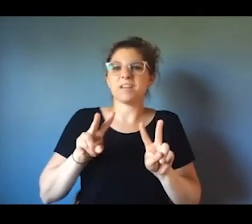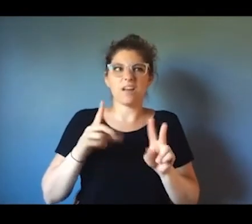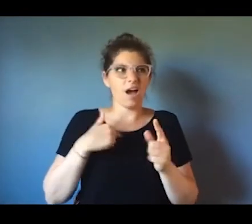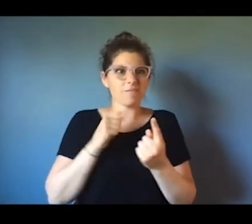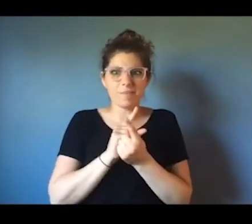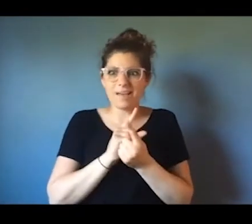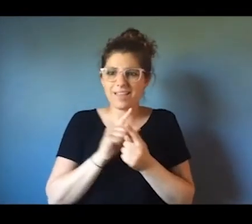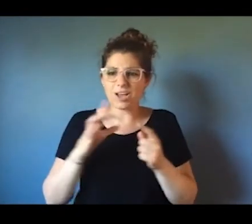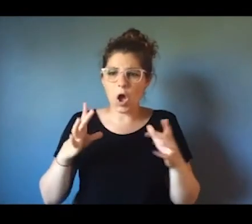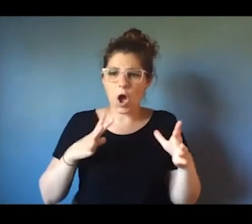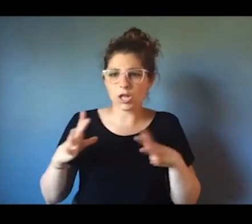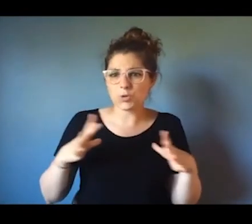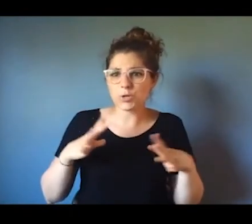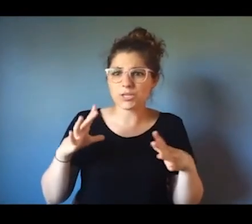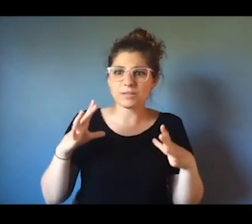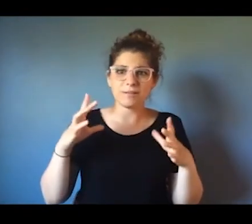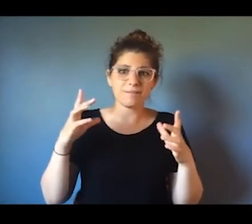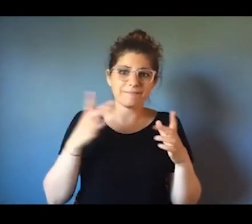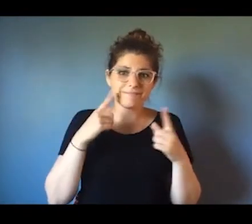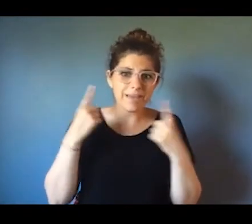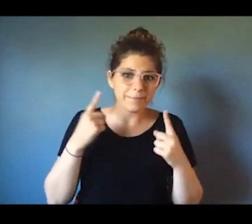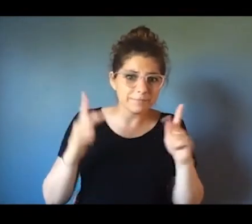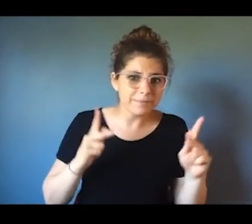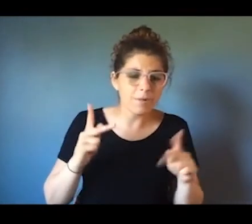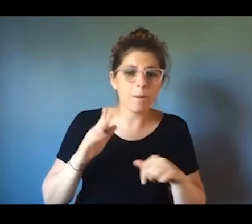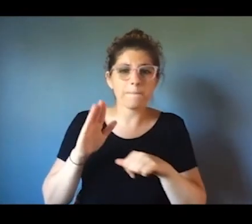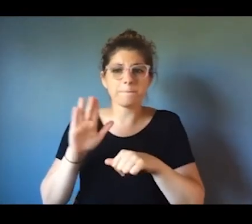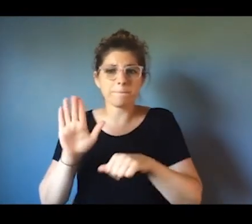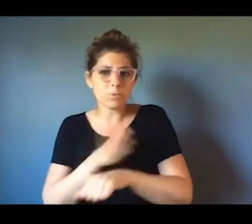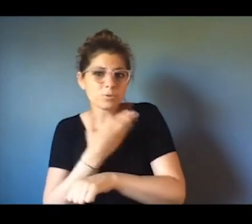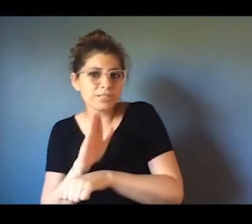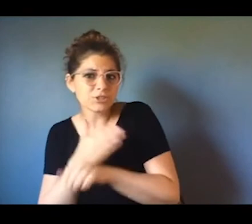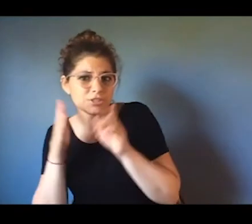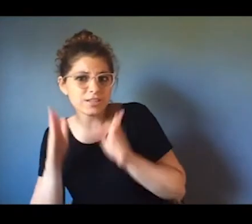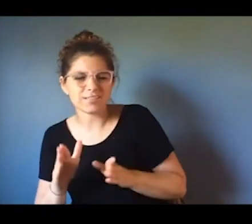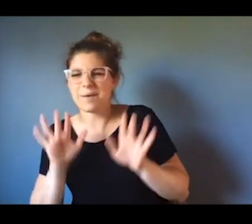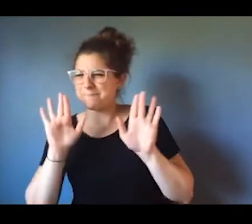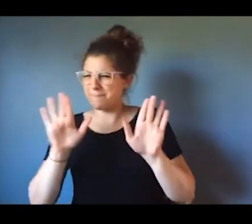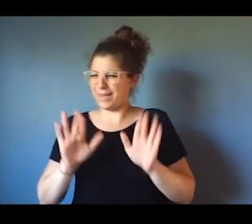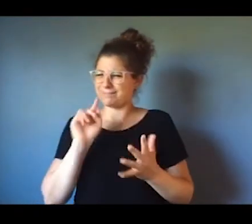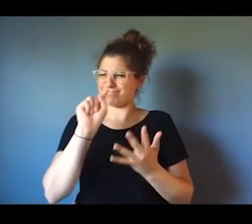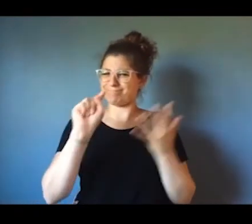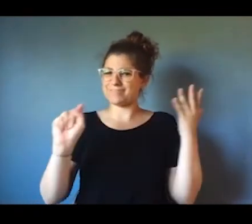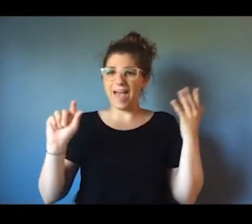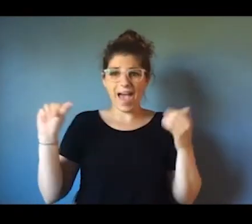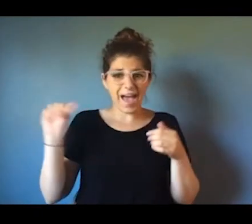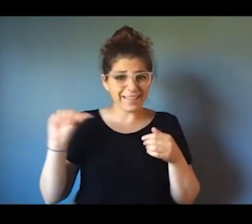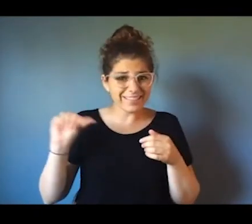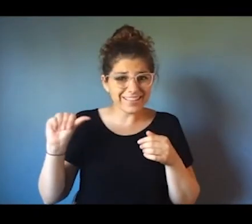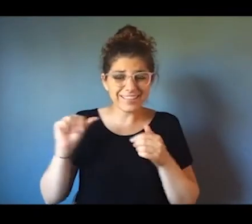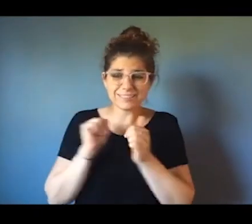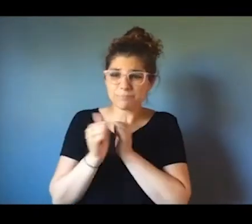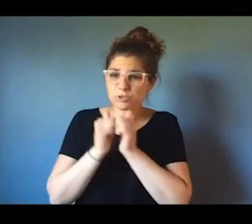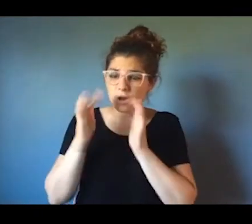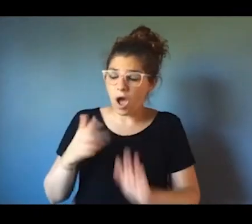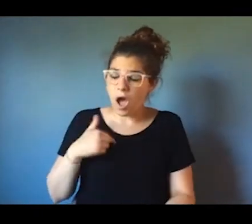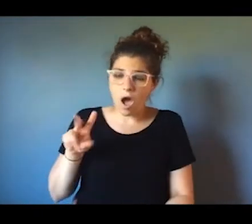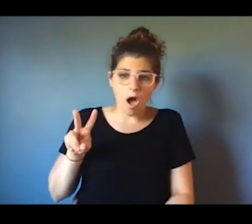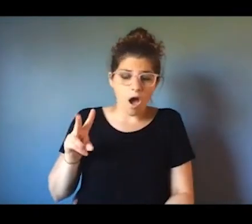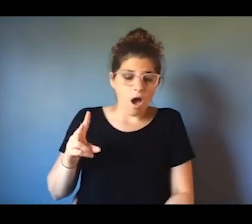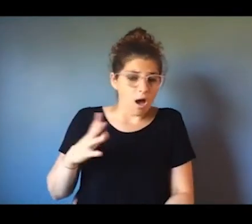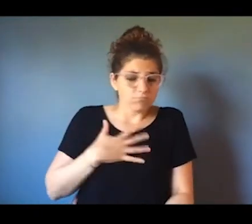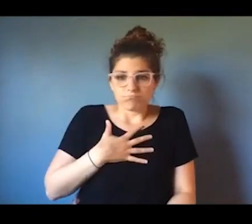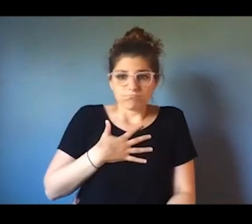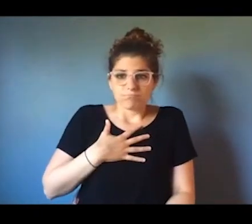admire, and I've been able to meet some like Hollywood celebrities. I've been able to meet some musicians that are just incredible, and some athletes